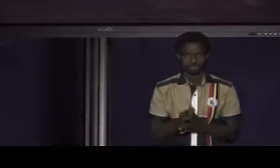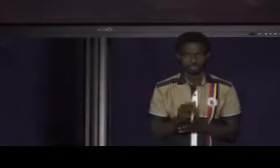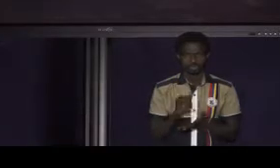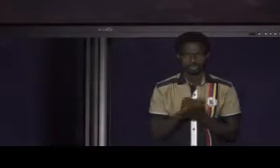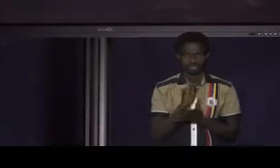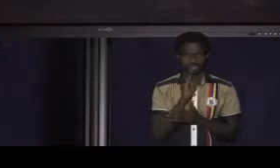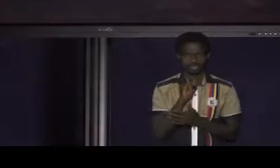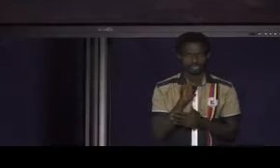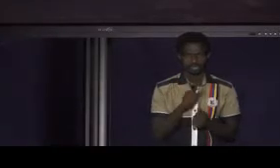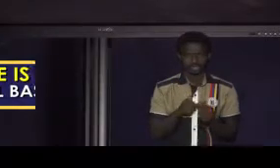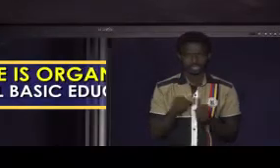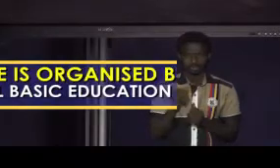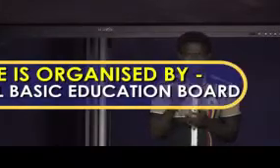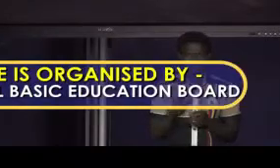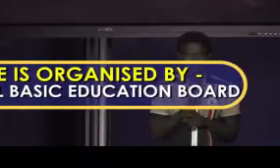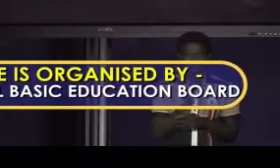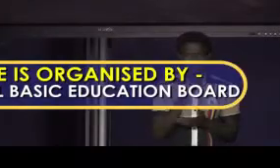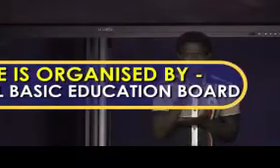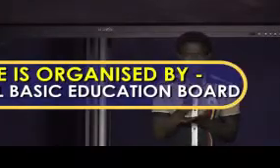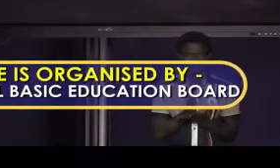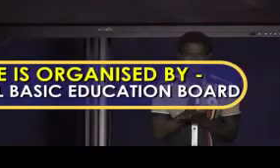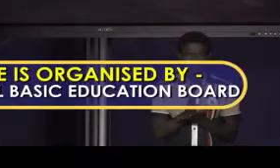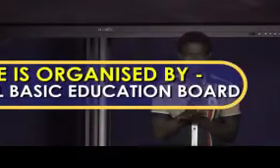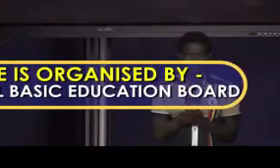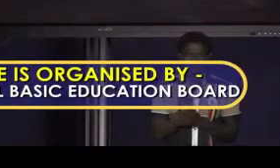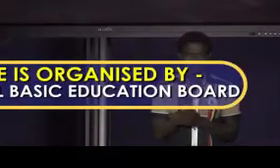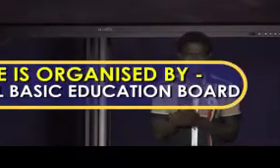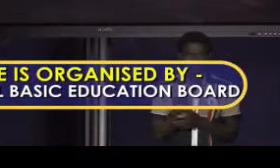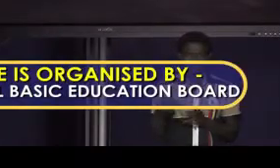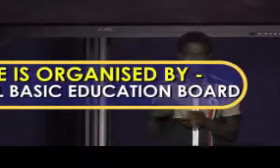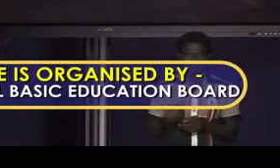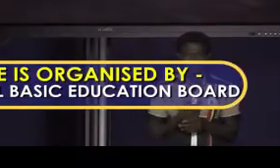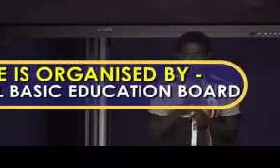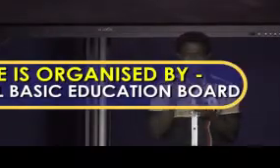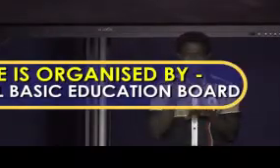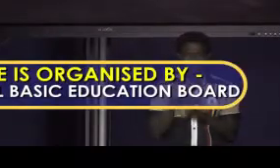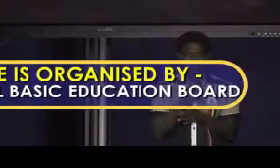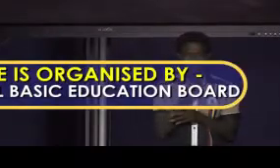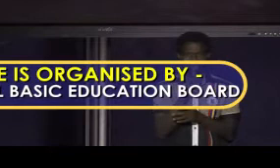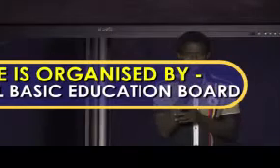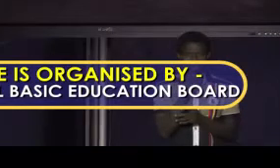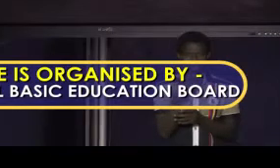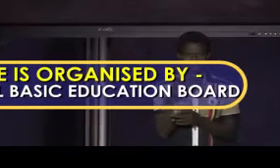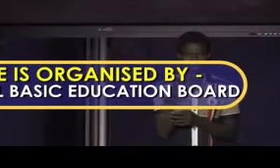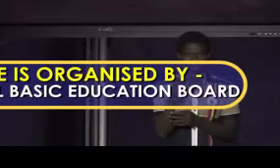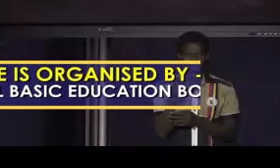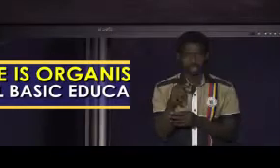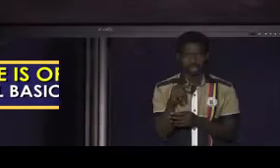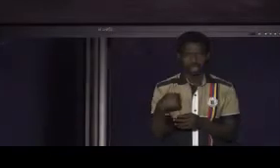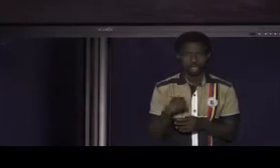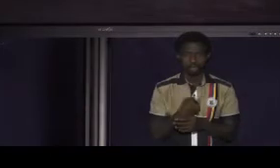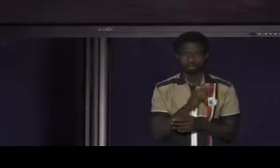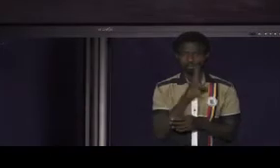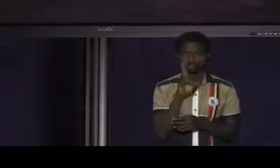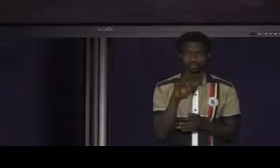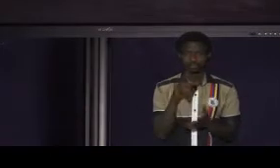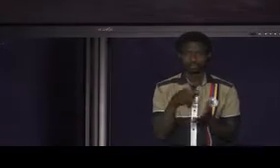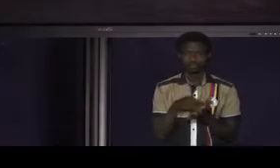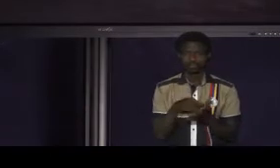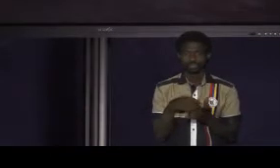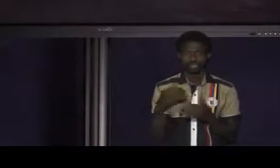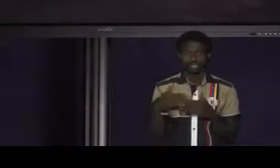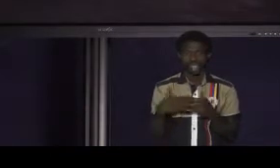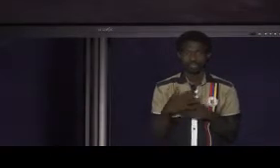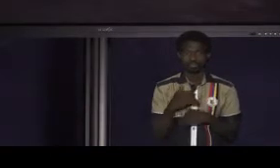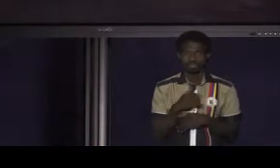That is about full stop. Now let's look at the question mark. The question mark. We use the question mark after